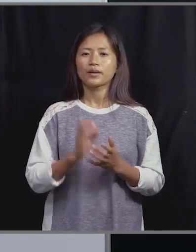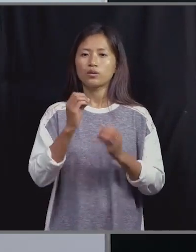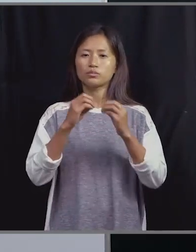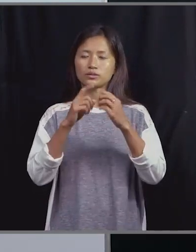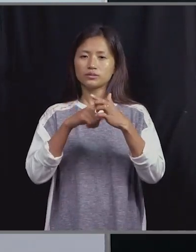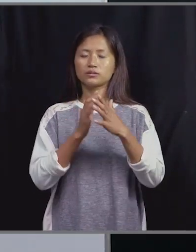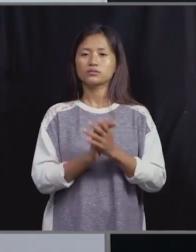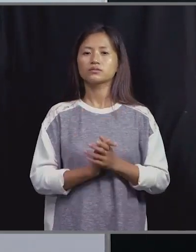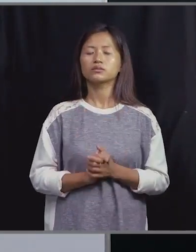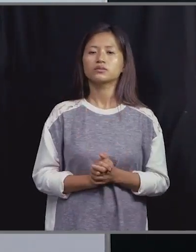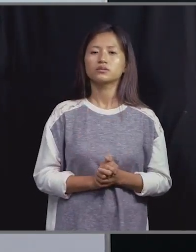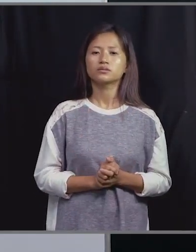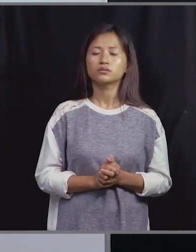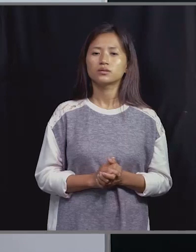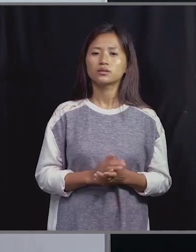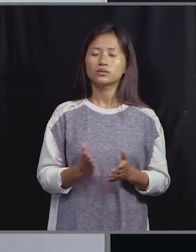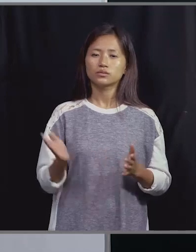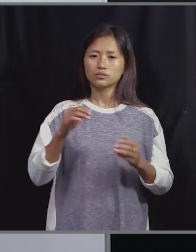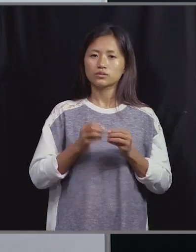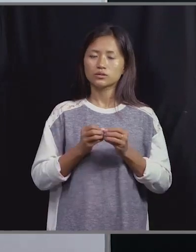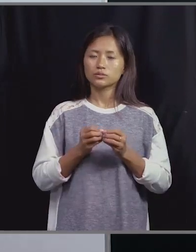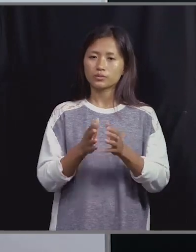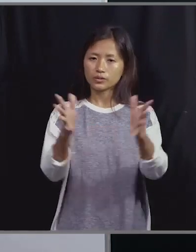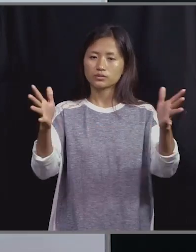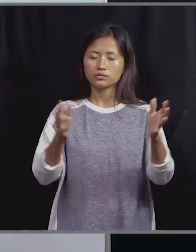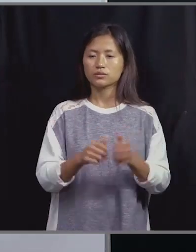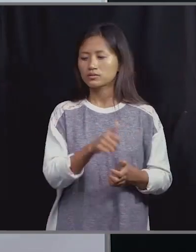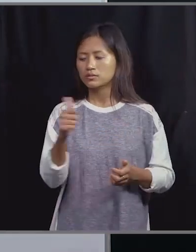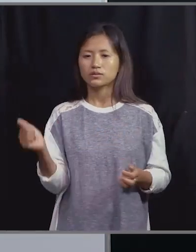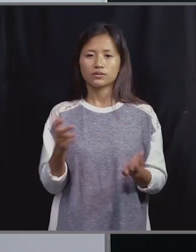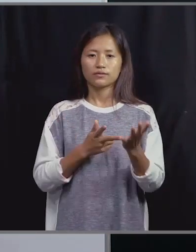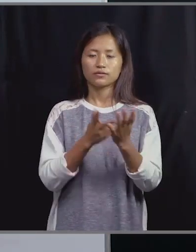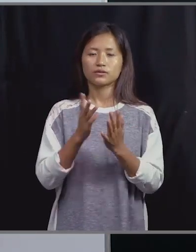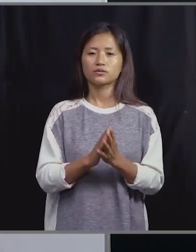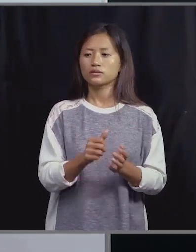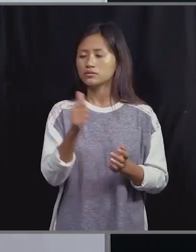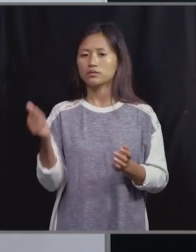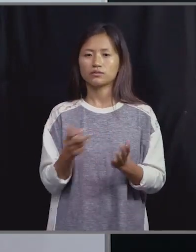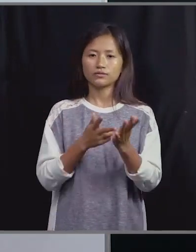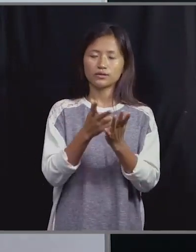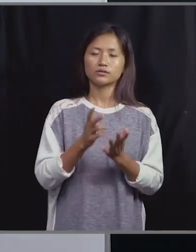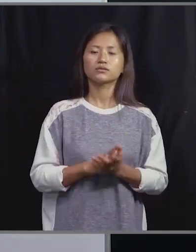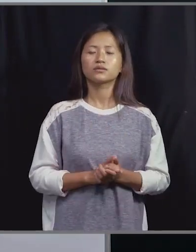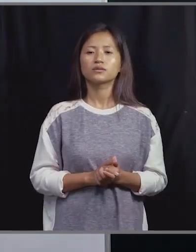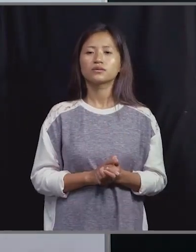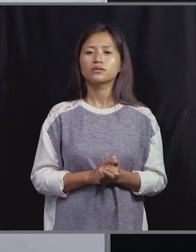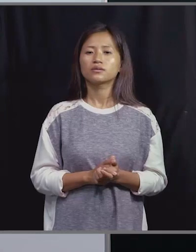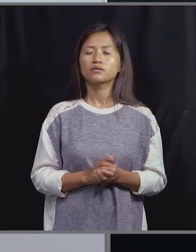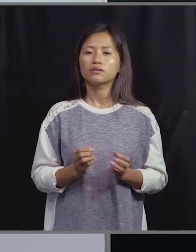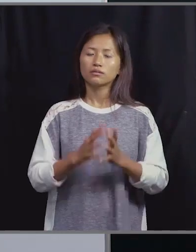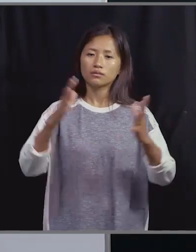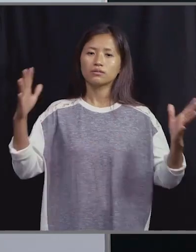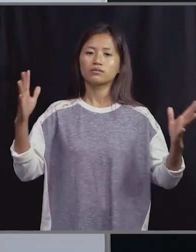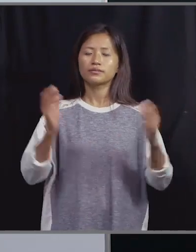this Deccan riot. It soon spread to another village and to other village, and at